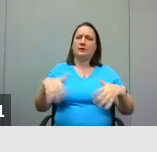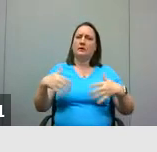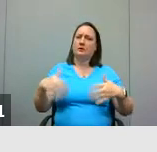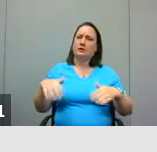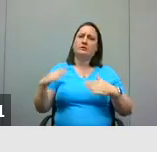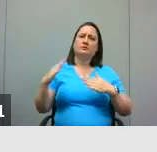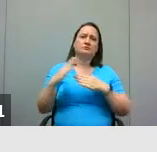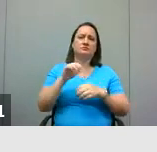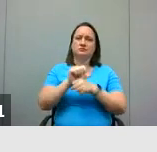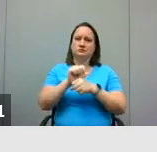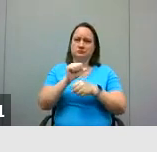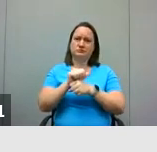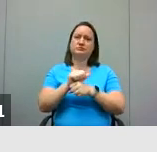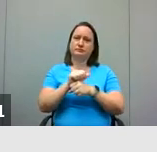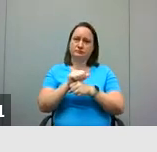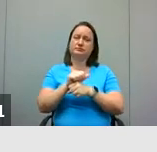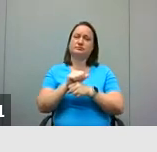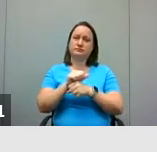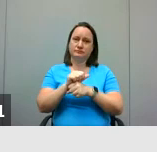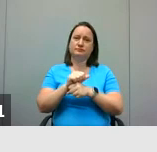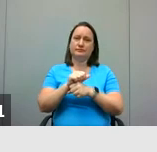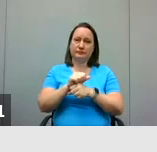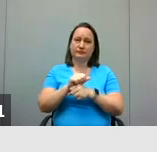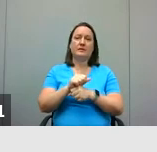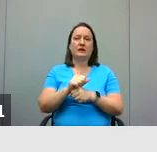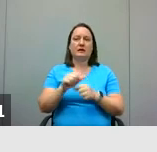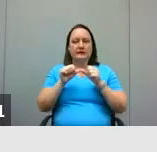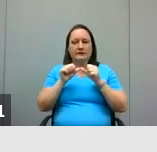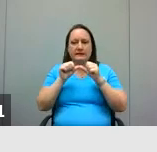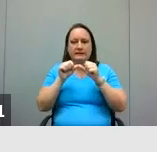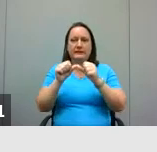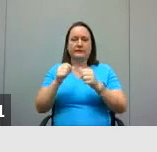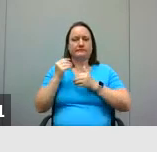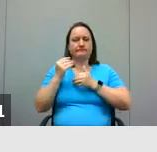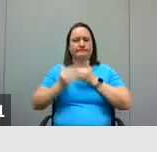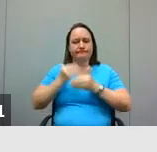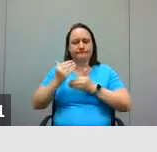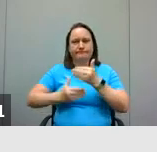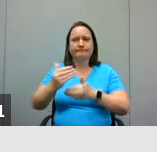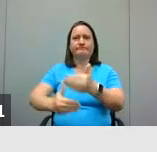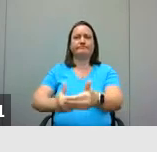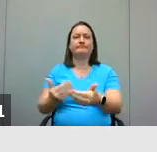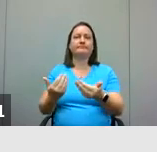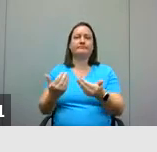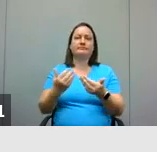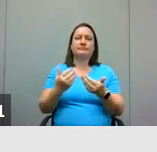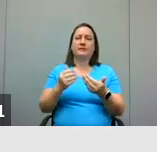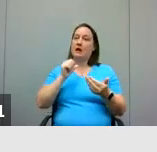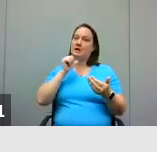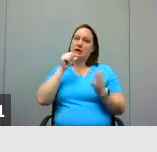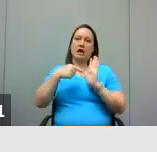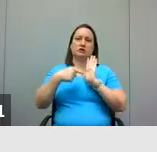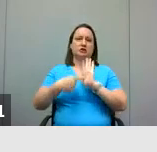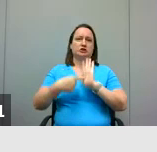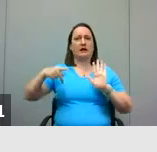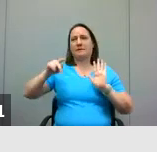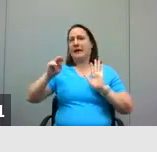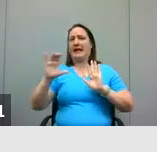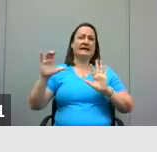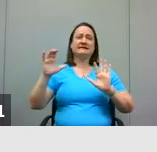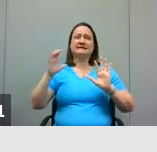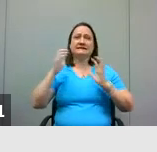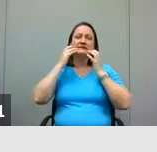job of keeping the train on the track and not showing panic, because, we all have